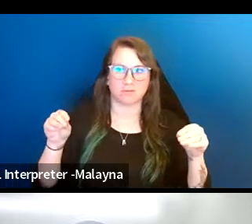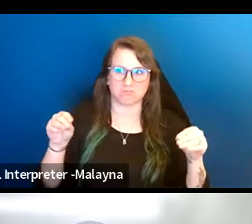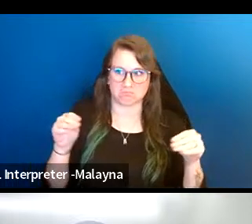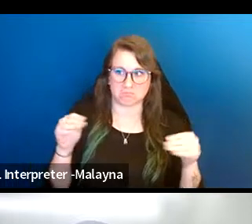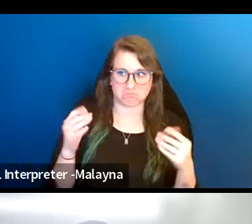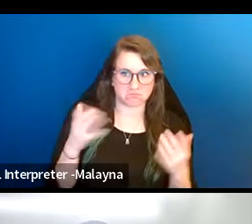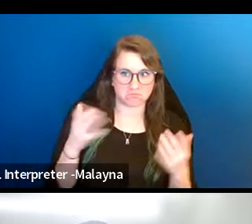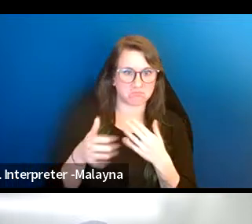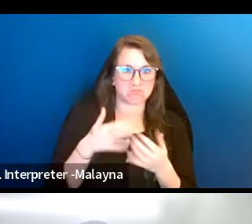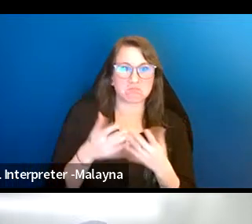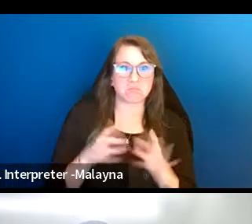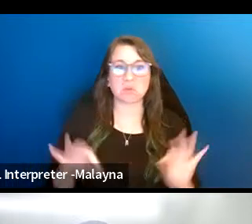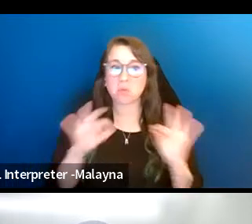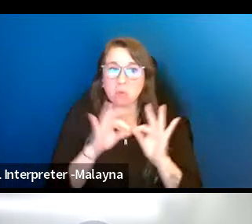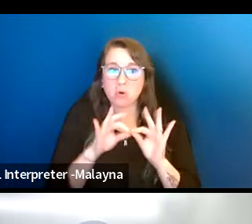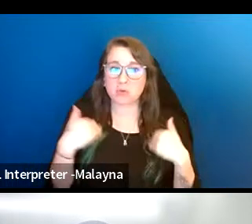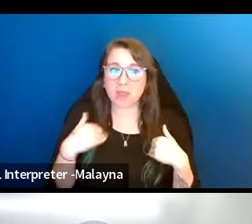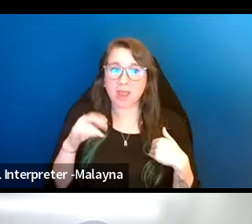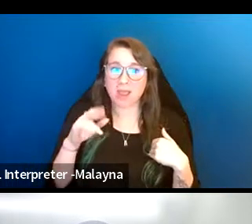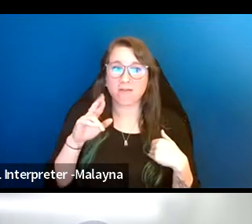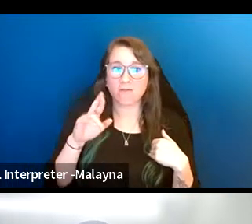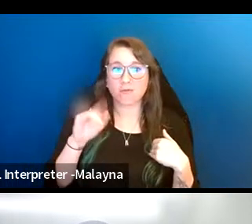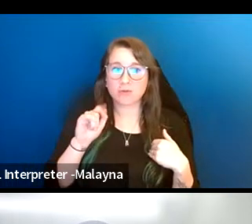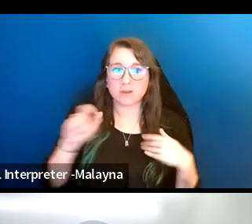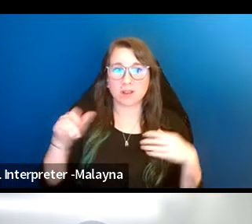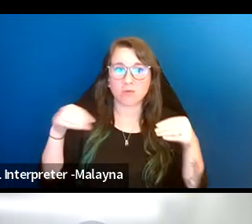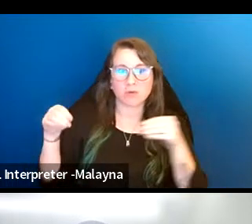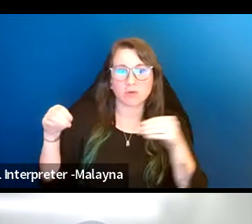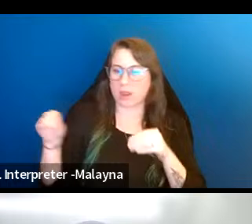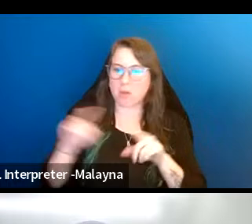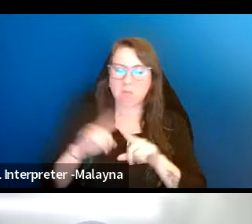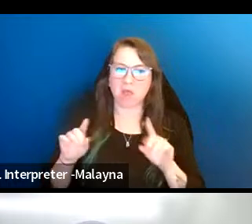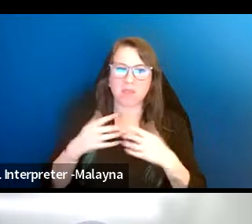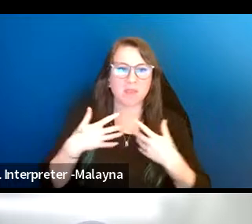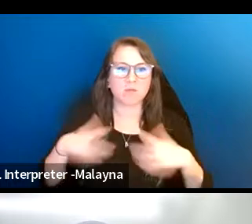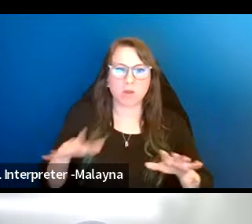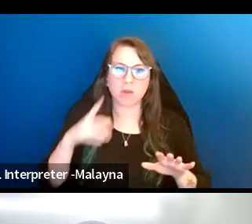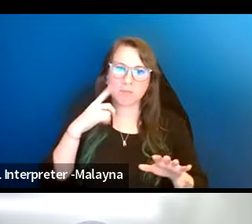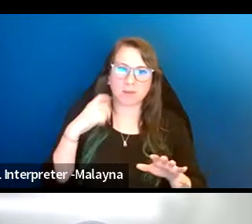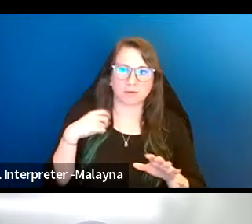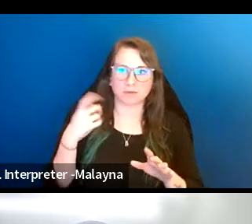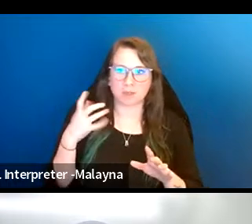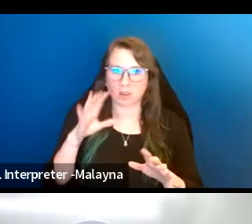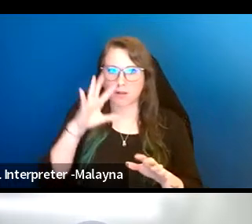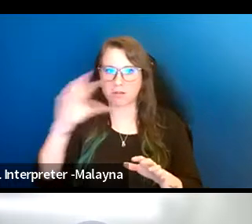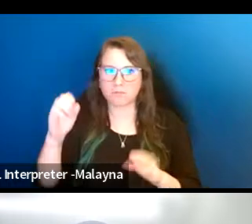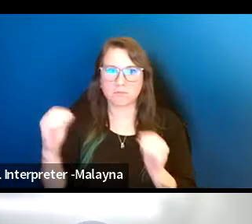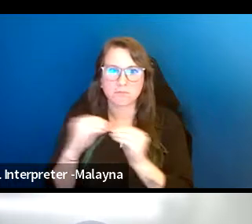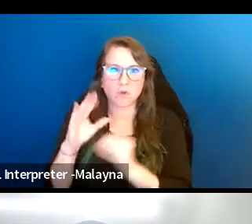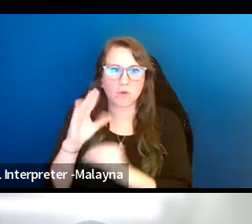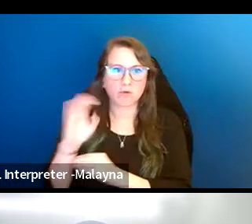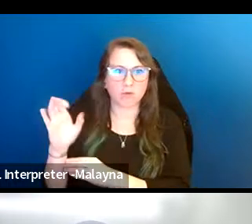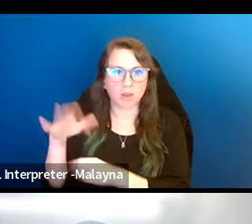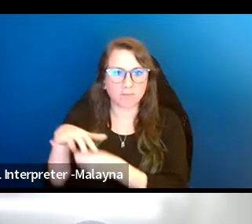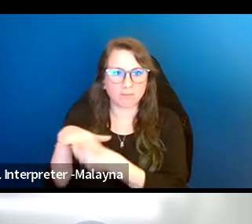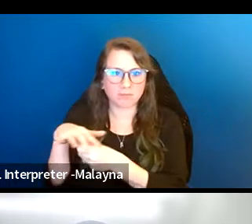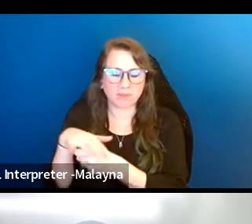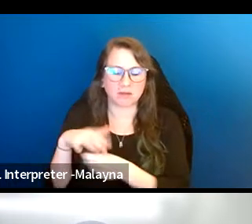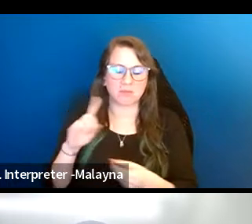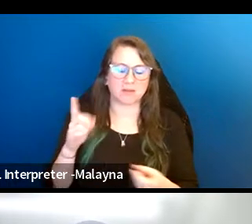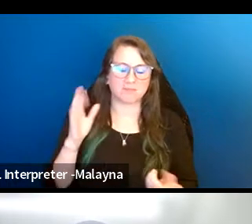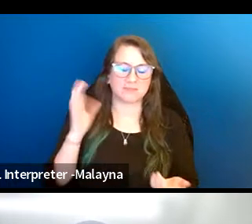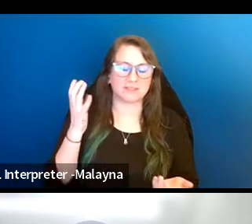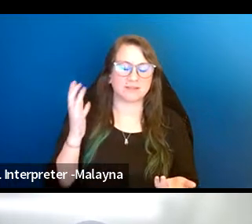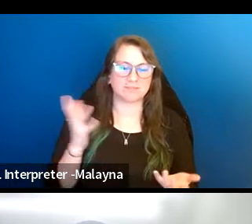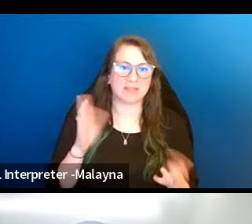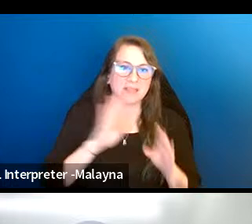retail there. No retail because it draws crime, and it seems like I don't know. It's frustrating.